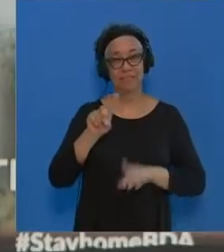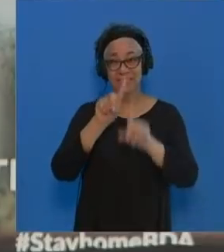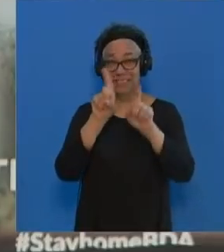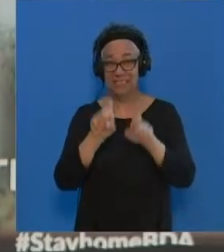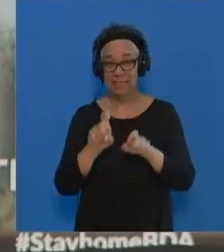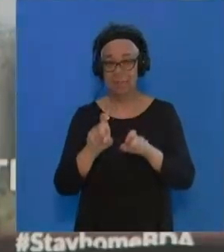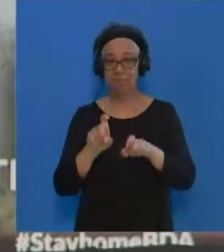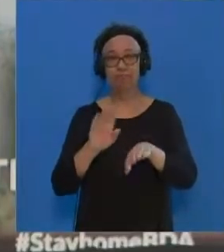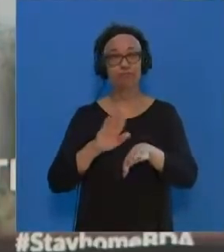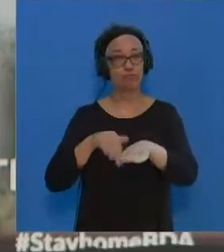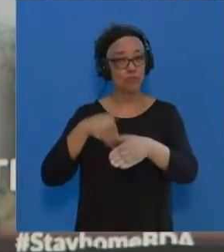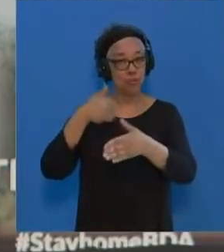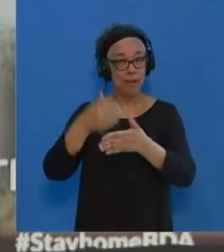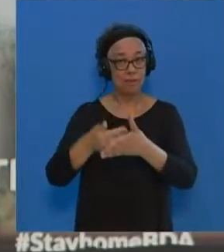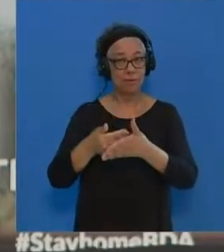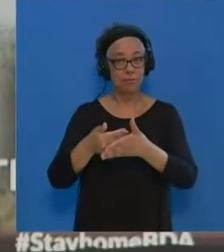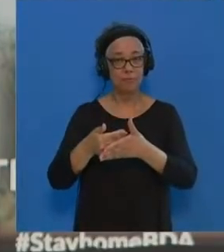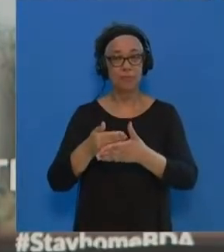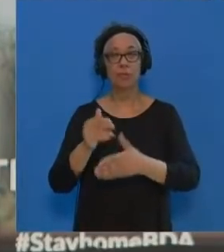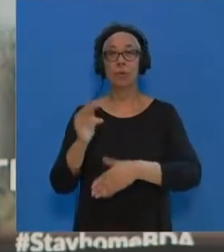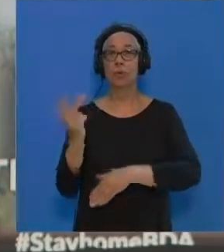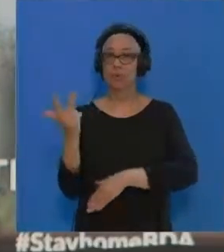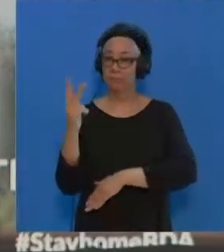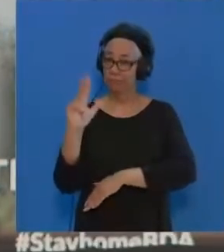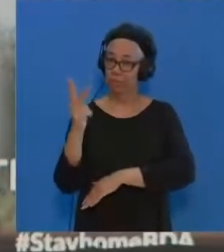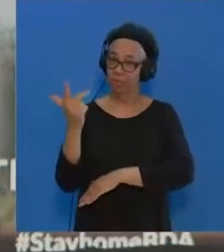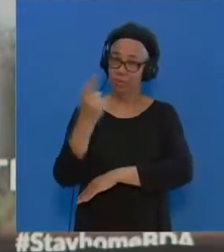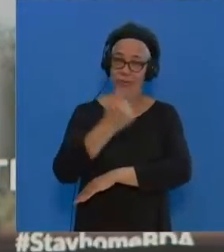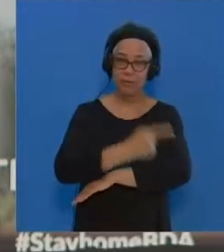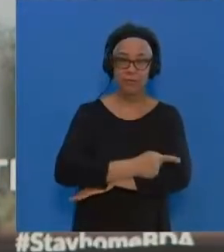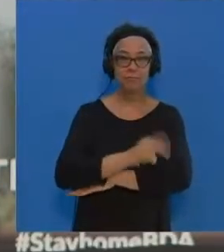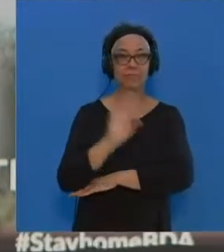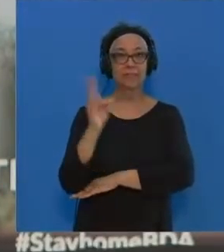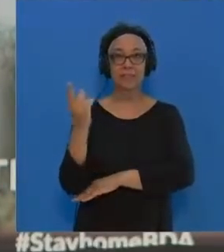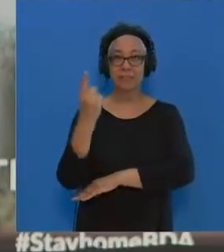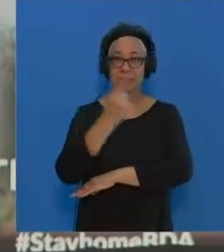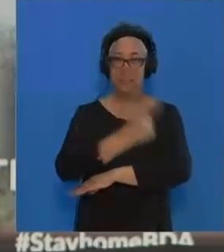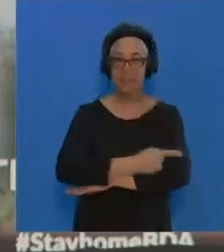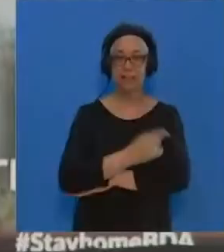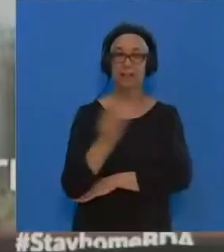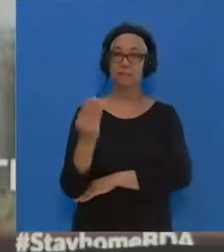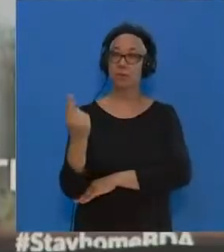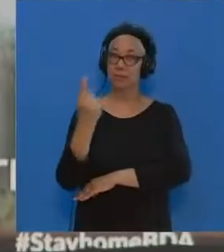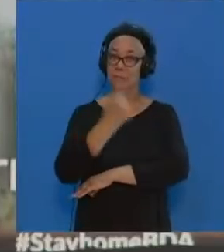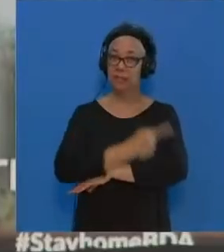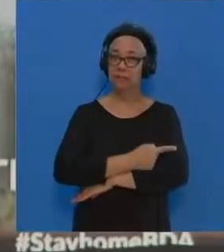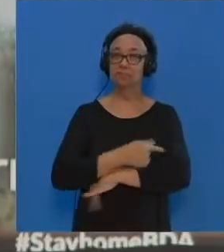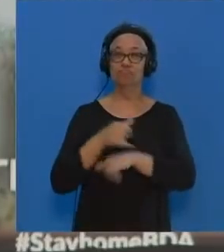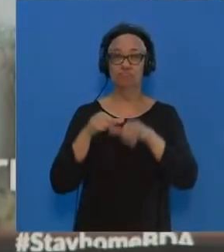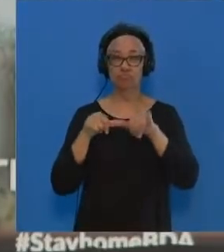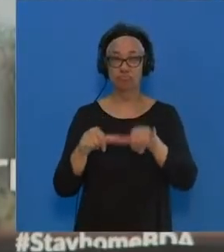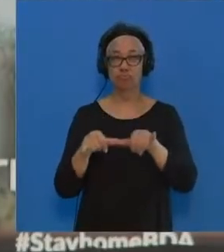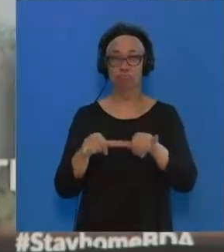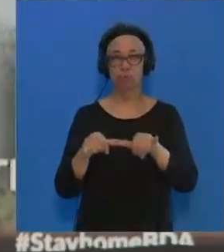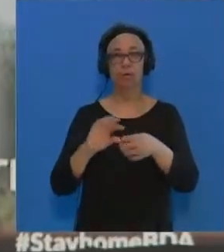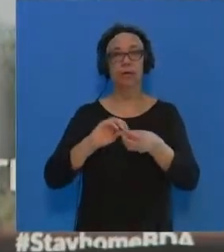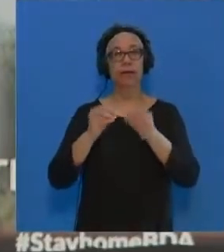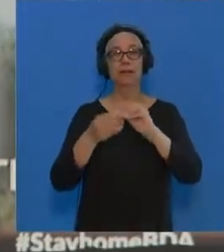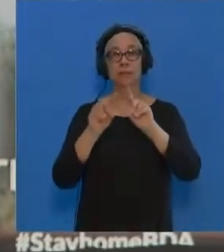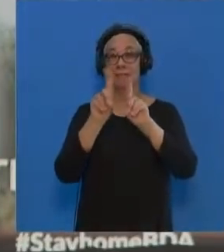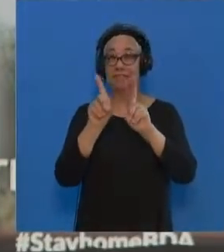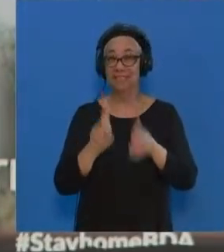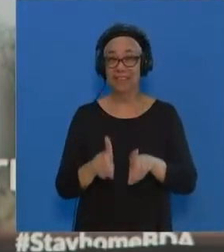arrive, on day 3, on day 7, and on day 14 of their stay. And the number of tests